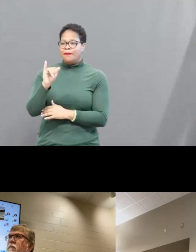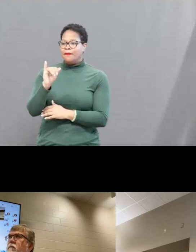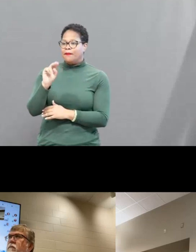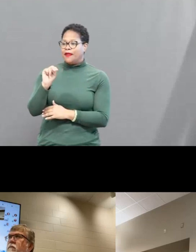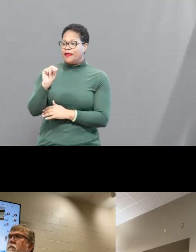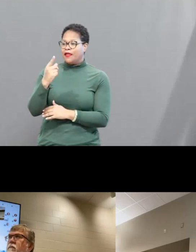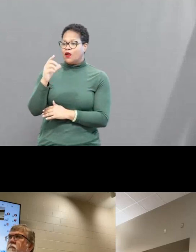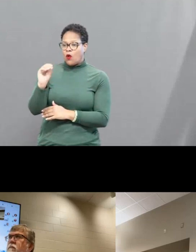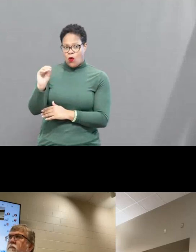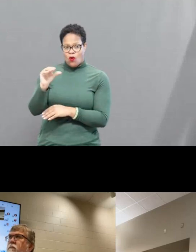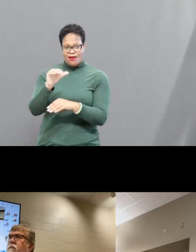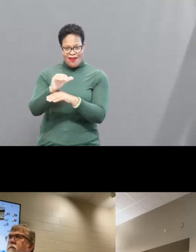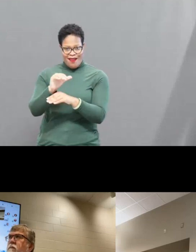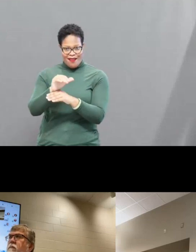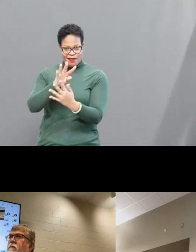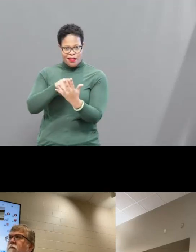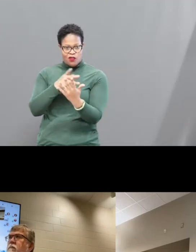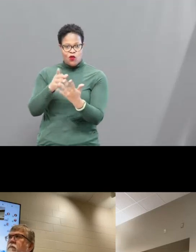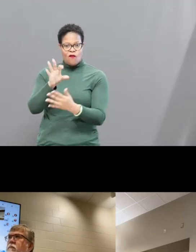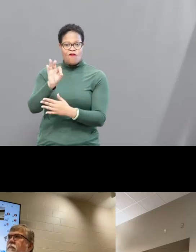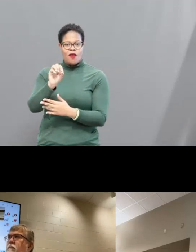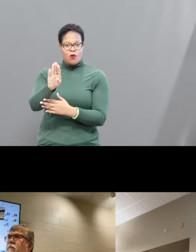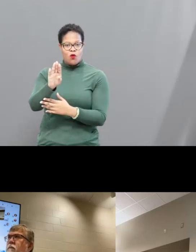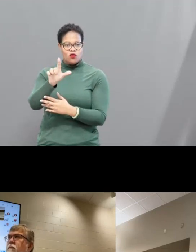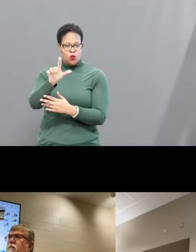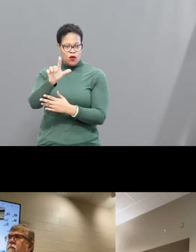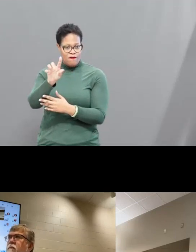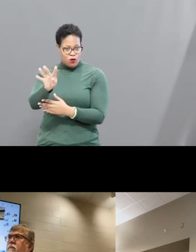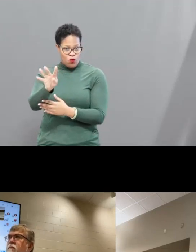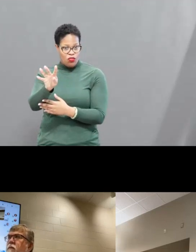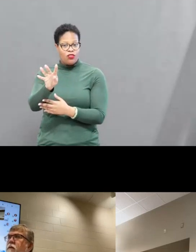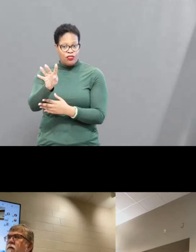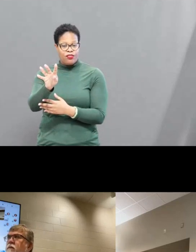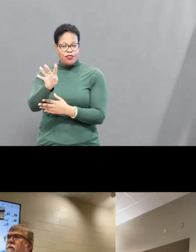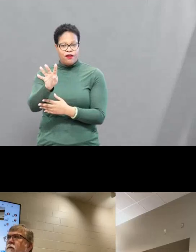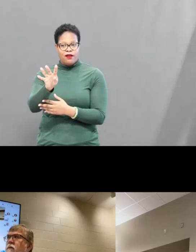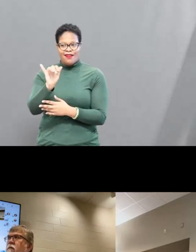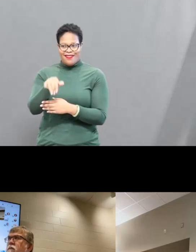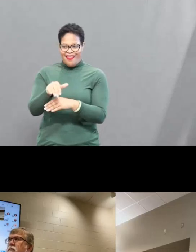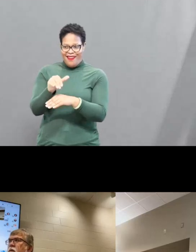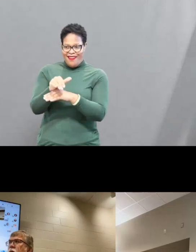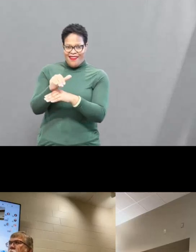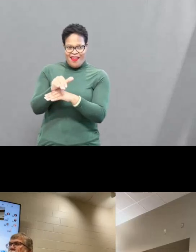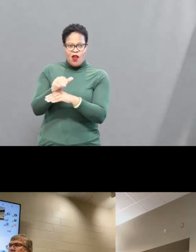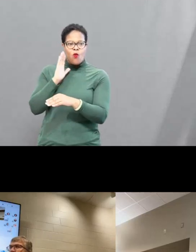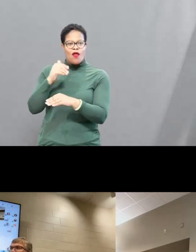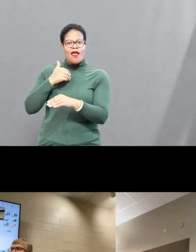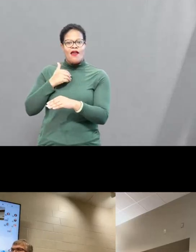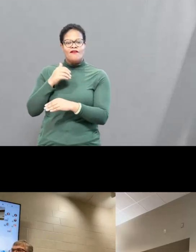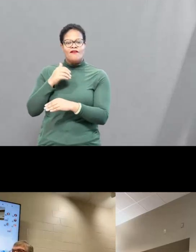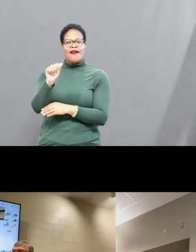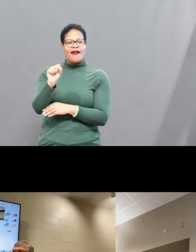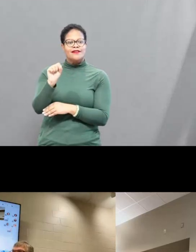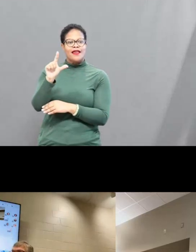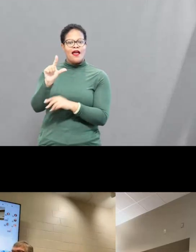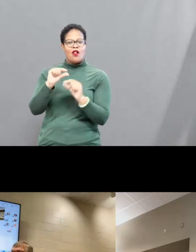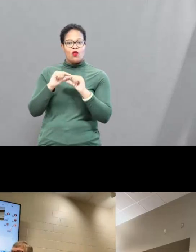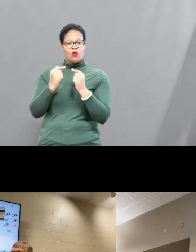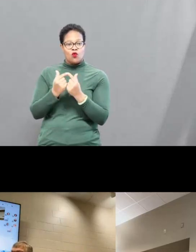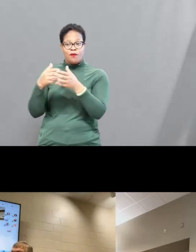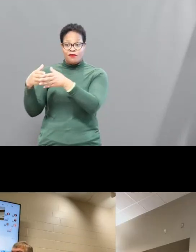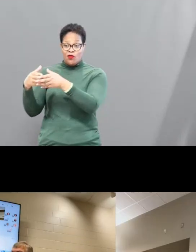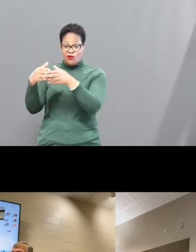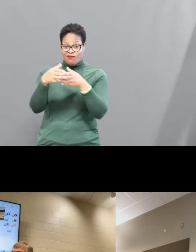scheduled on February 24th. And it is one of the nights that we have the ASL group